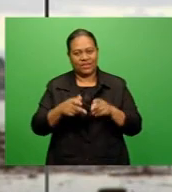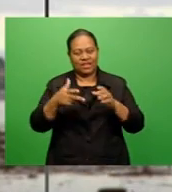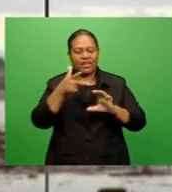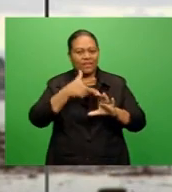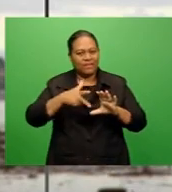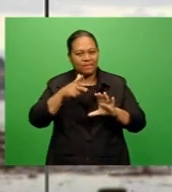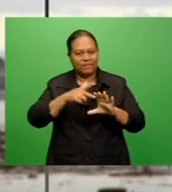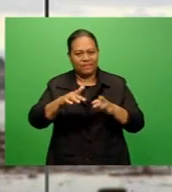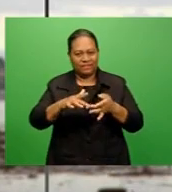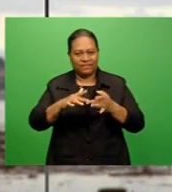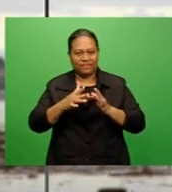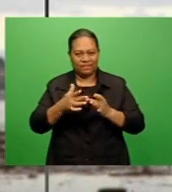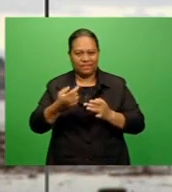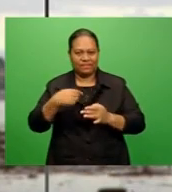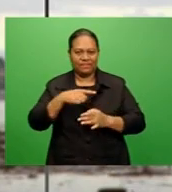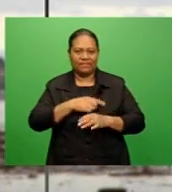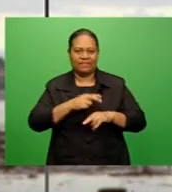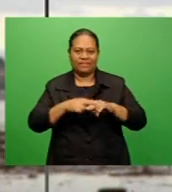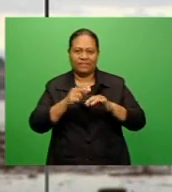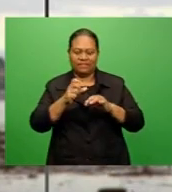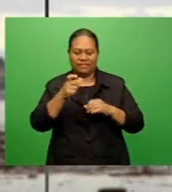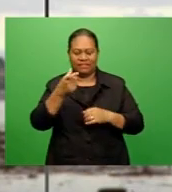videos on email